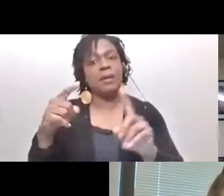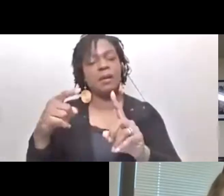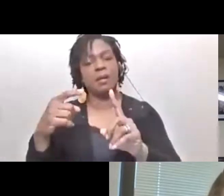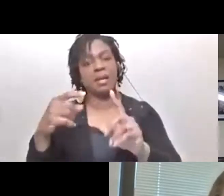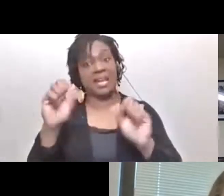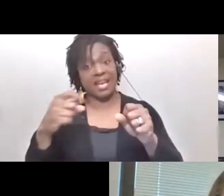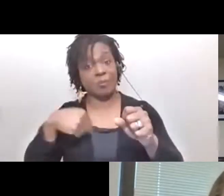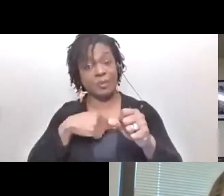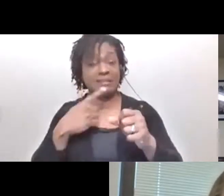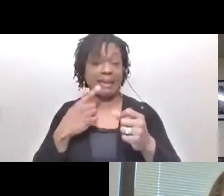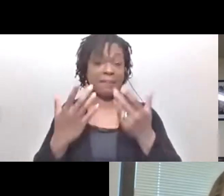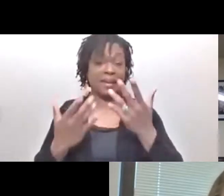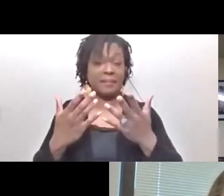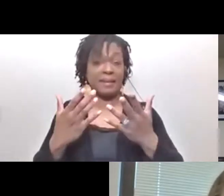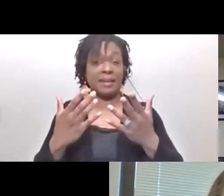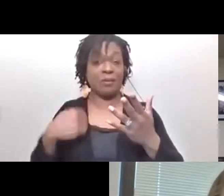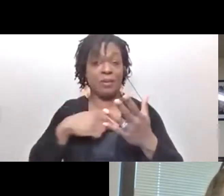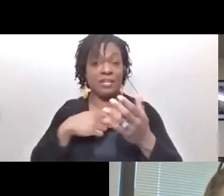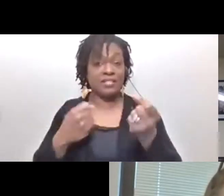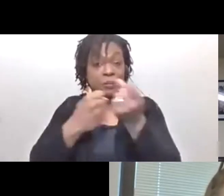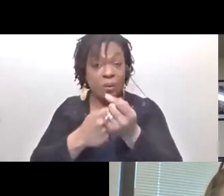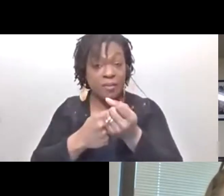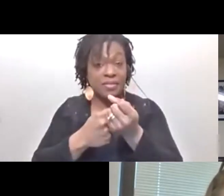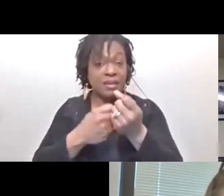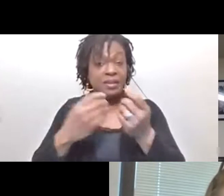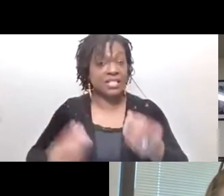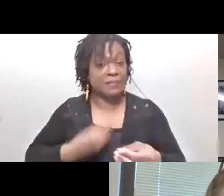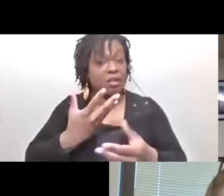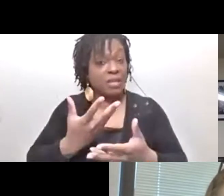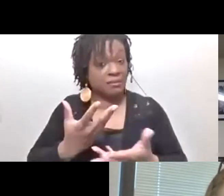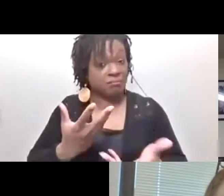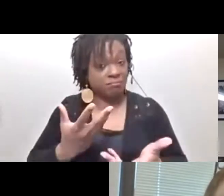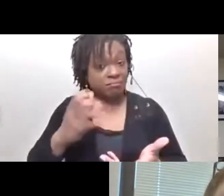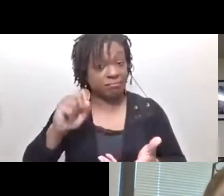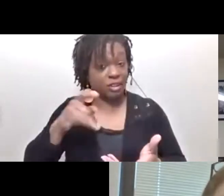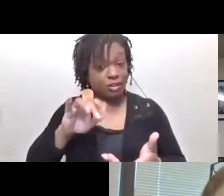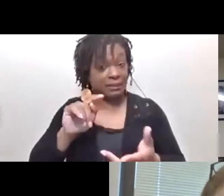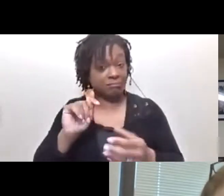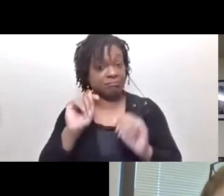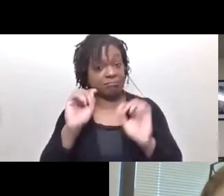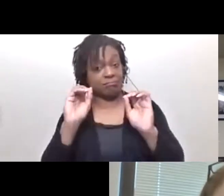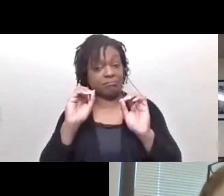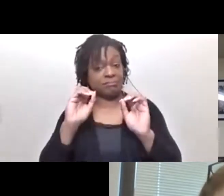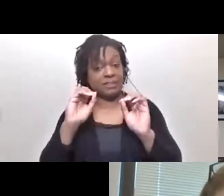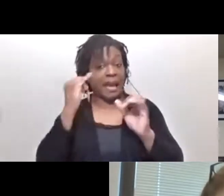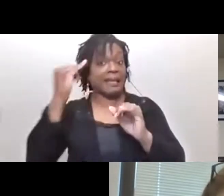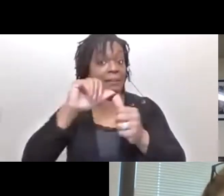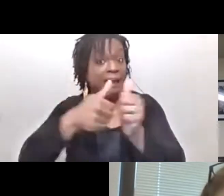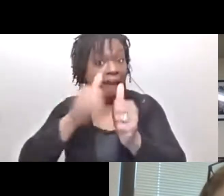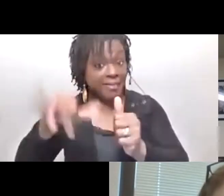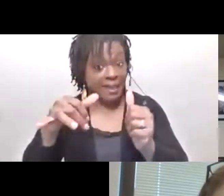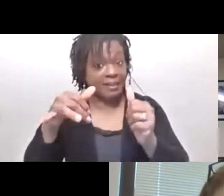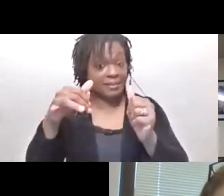of it, but maybe not the I don't say not the details, but that we need to get greater consensus on how it would be